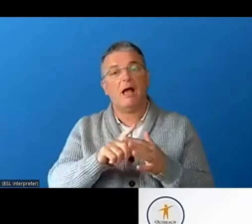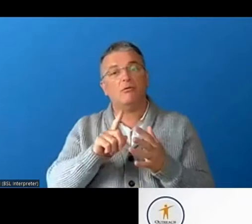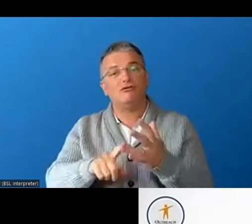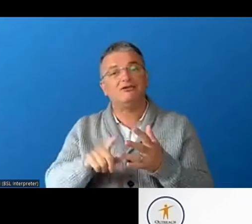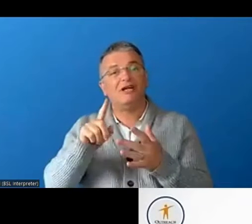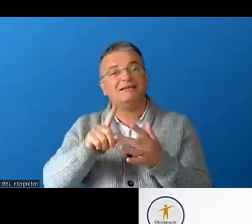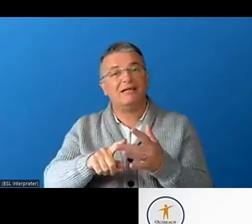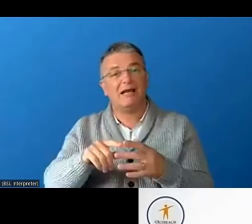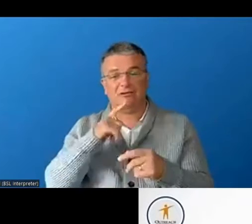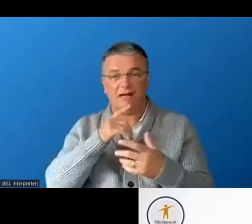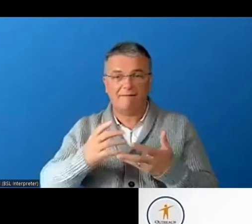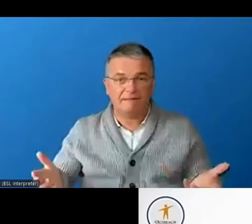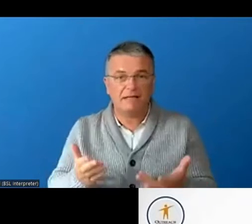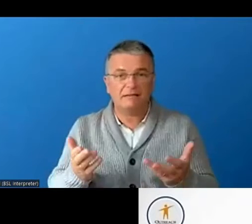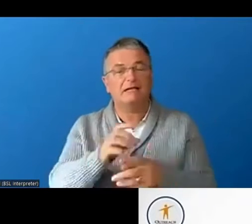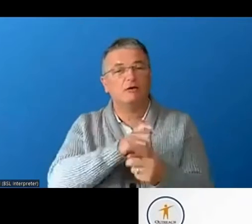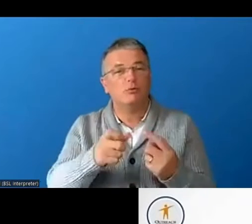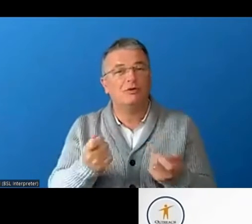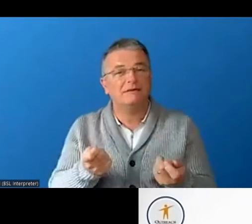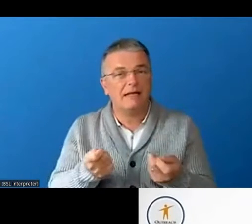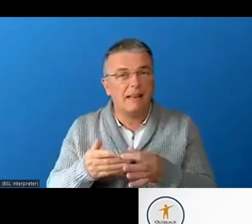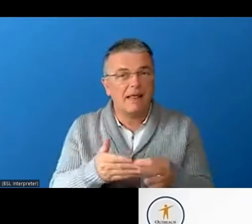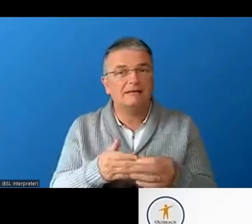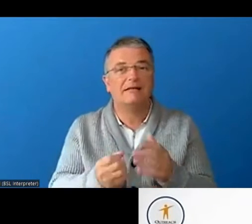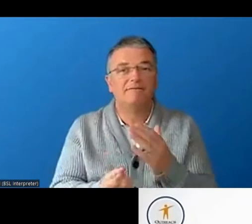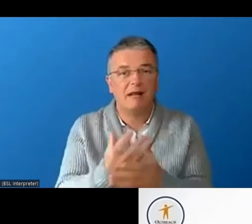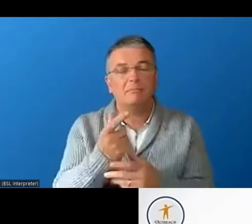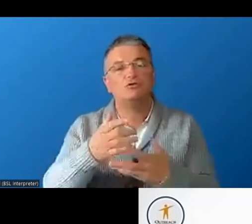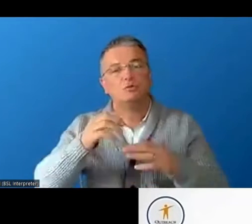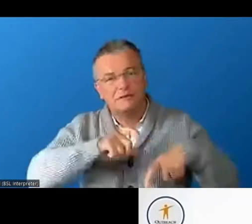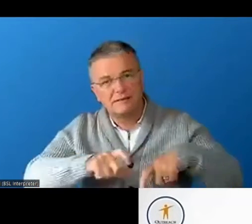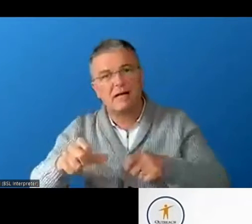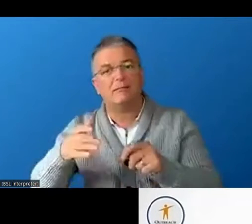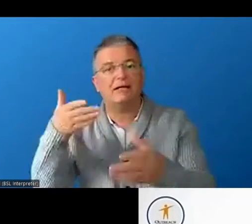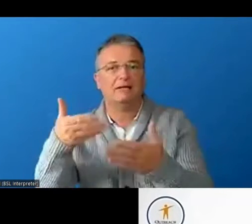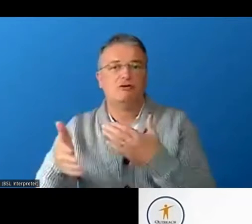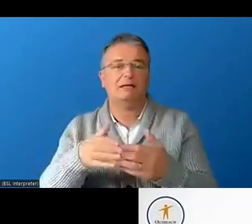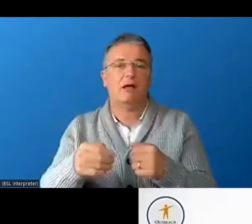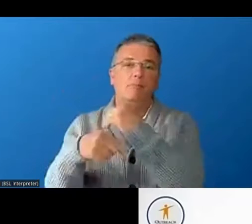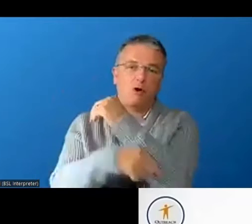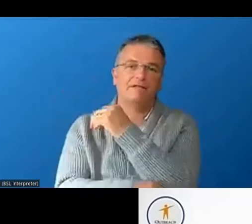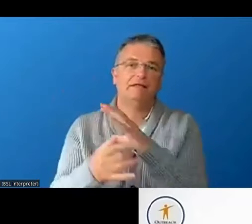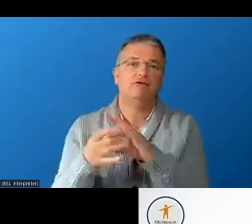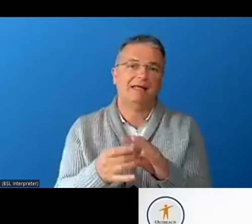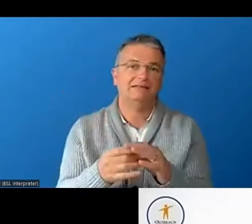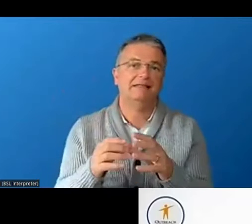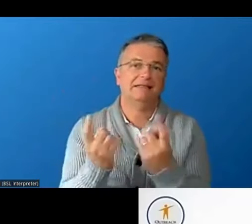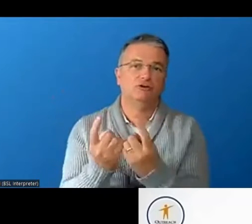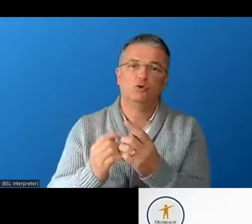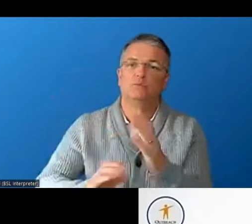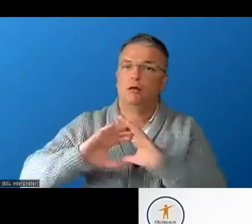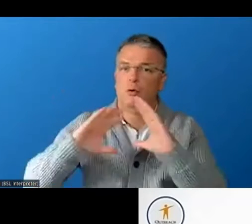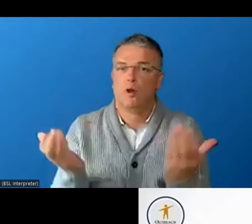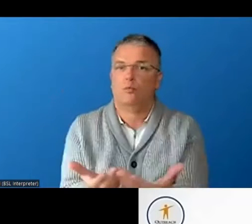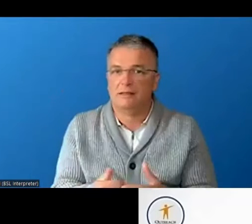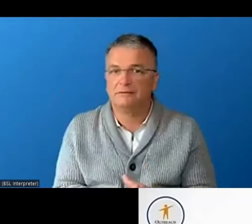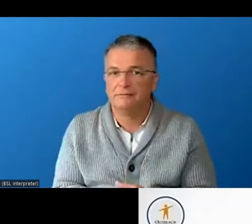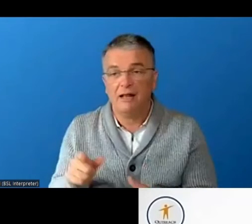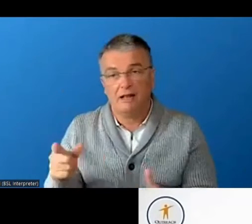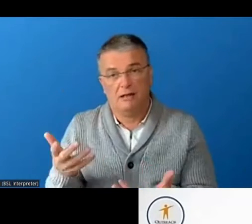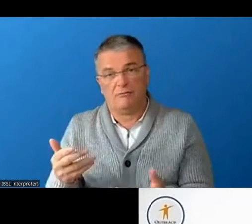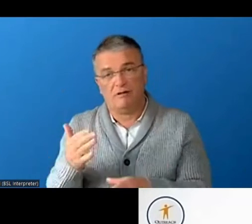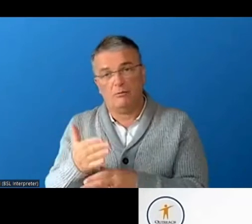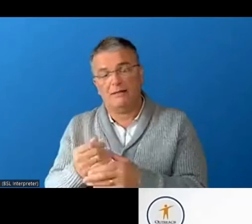facilitated community-led development to sustainably address poverty-related issues worldwide. They currently work in